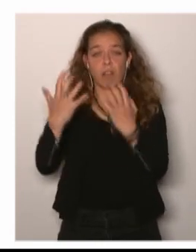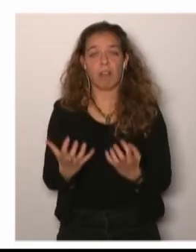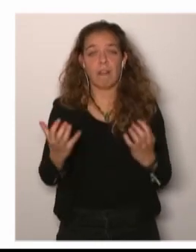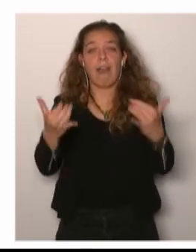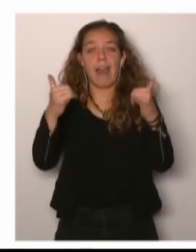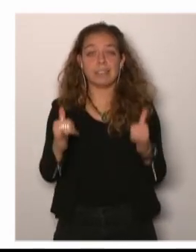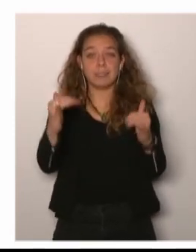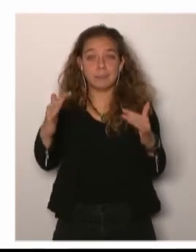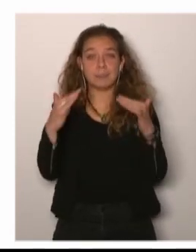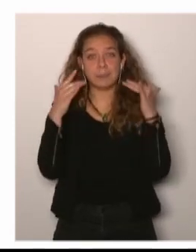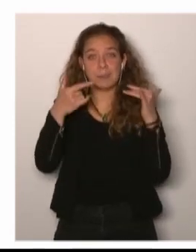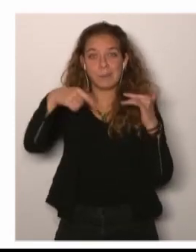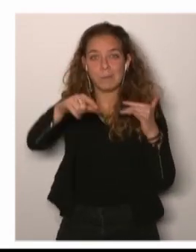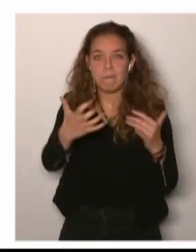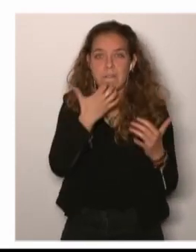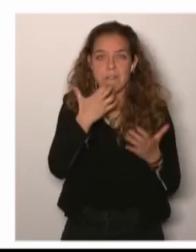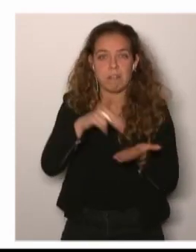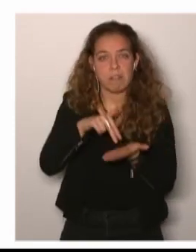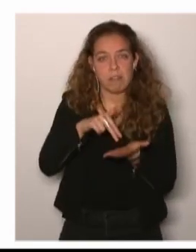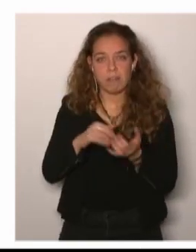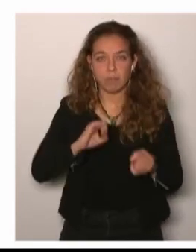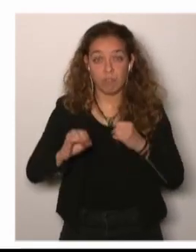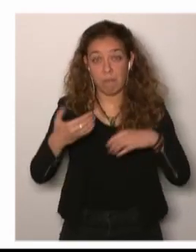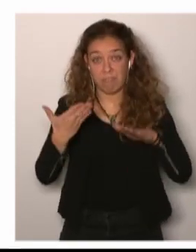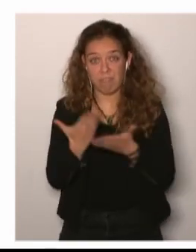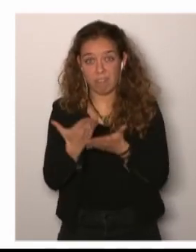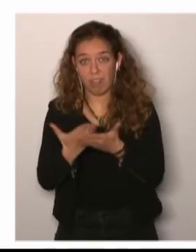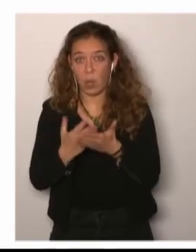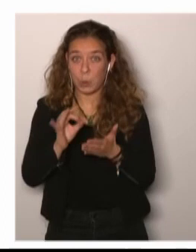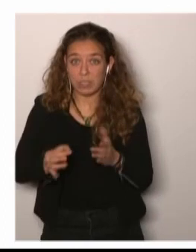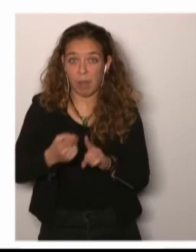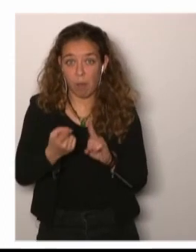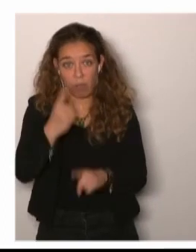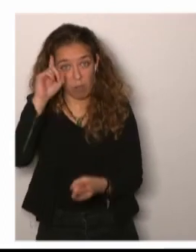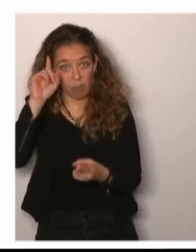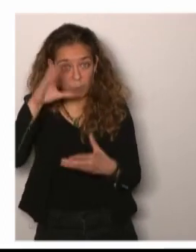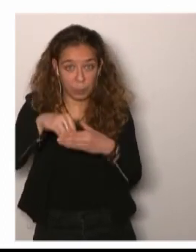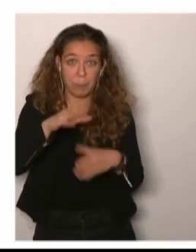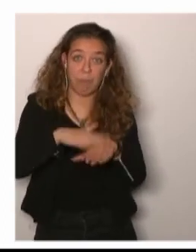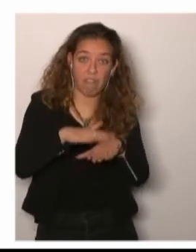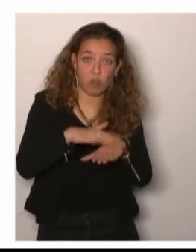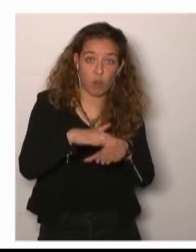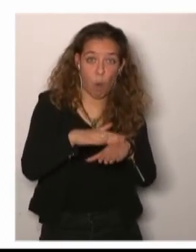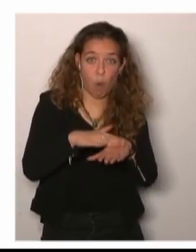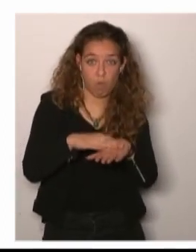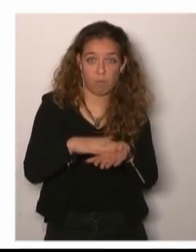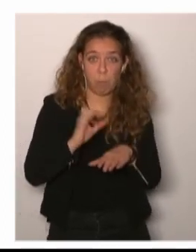a prevention factor. Bringing all of these things together, these prevention messages in the European Code Against